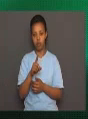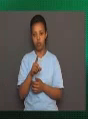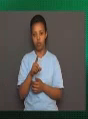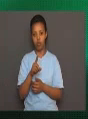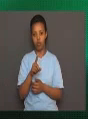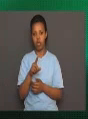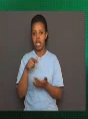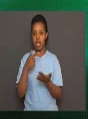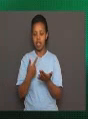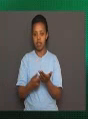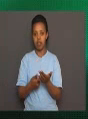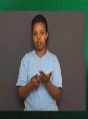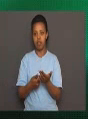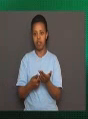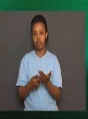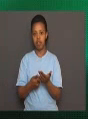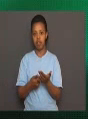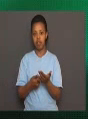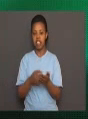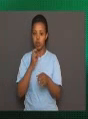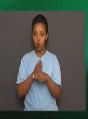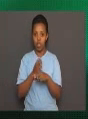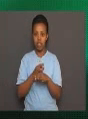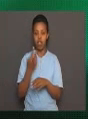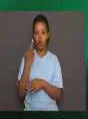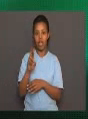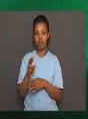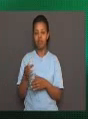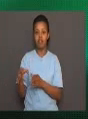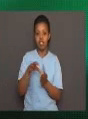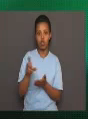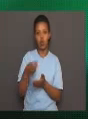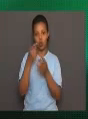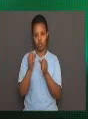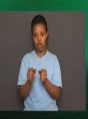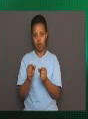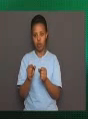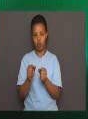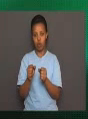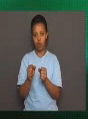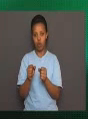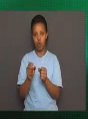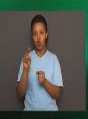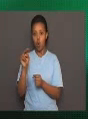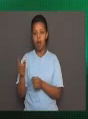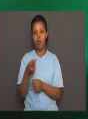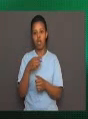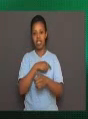Lipids can be both solids and liquids at room temperature.